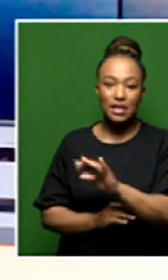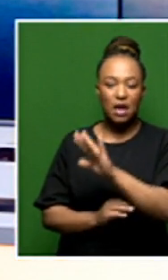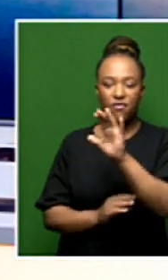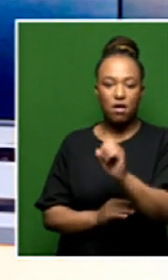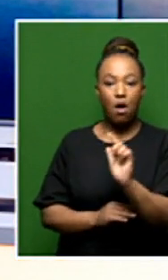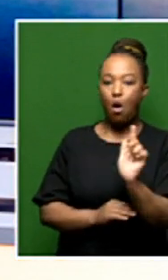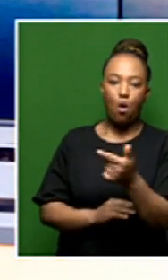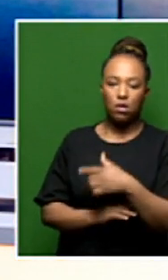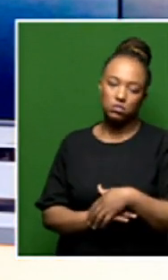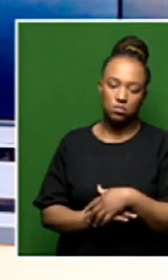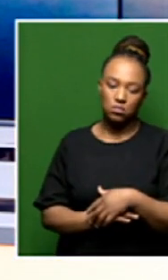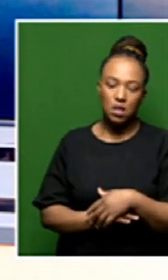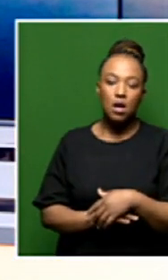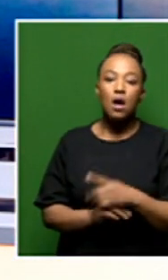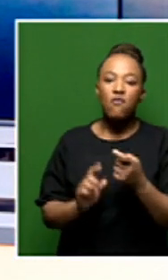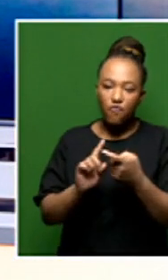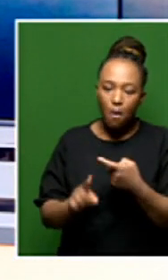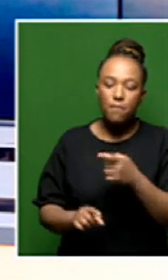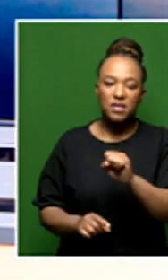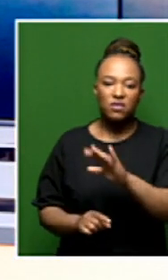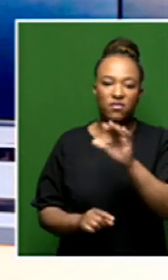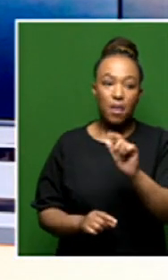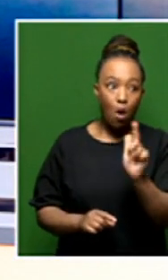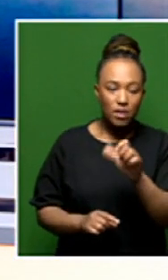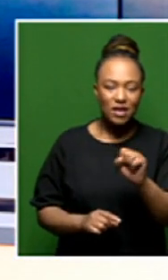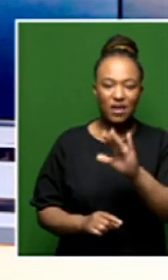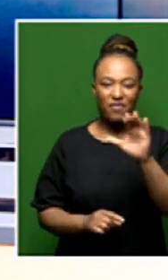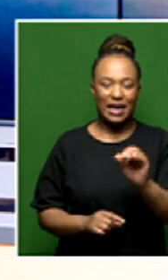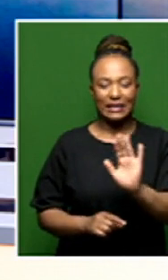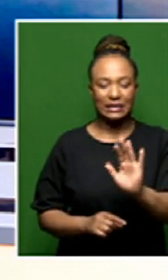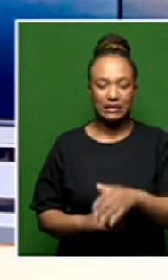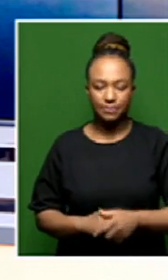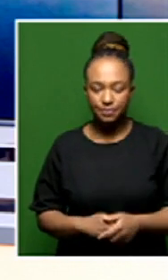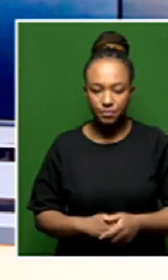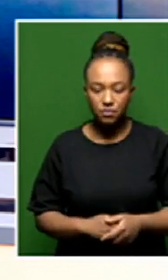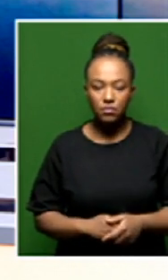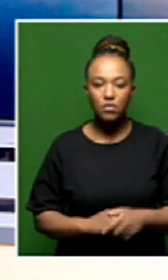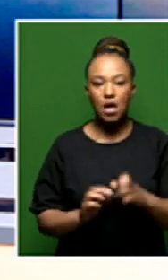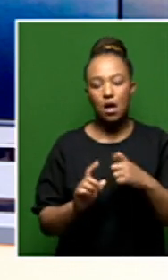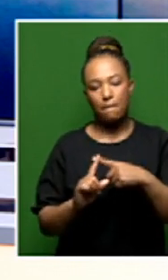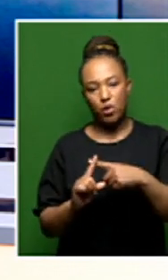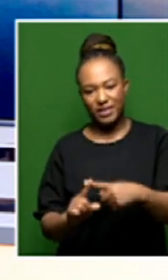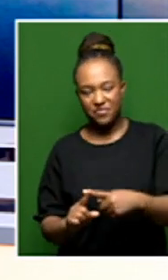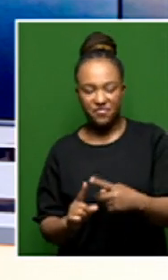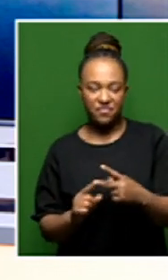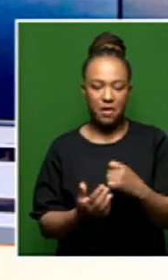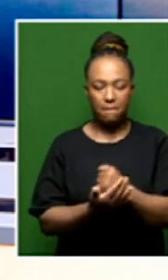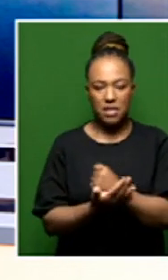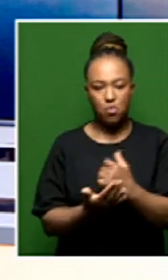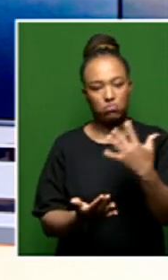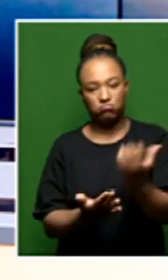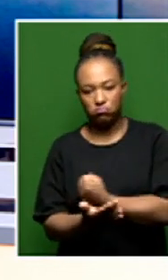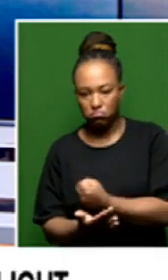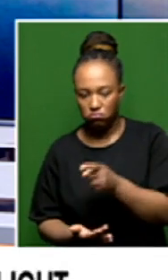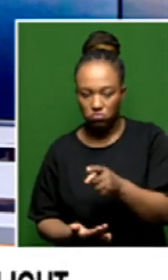Africa, but not all of them were South African. Okay. So testing positive and then passports being taken away, and then